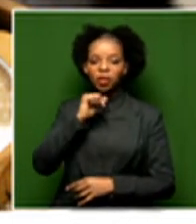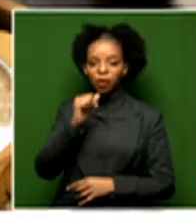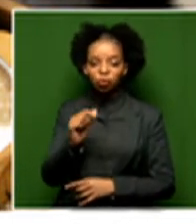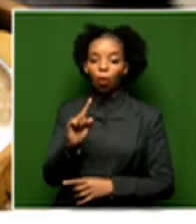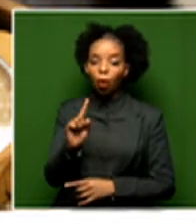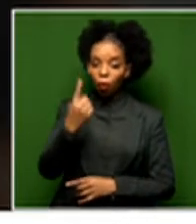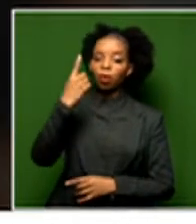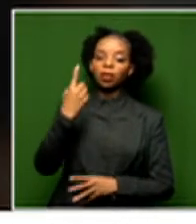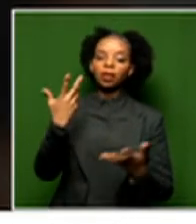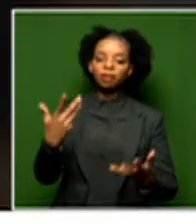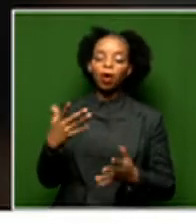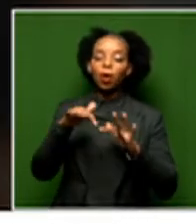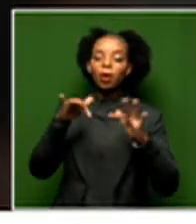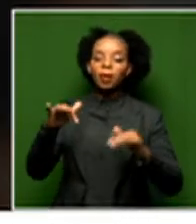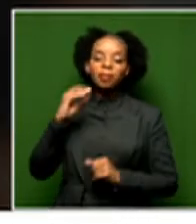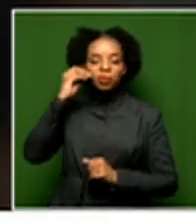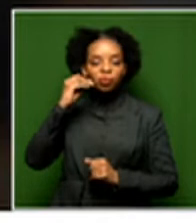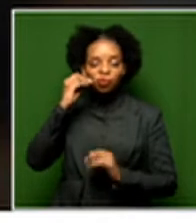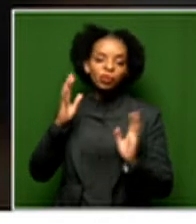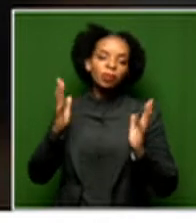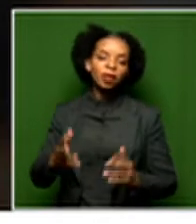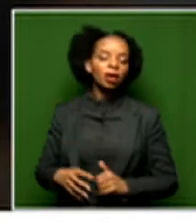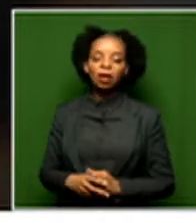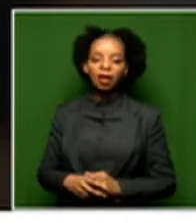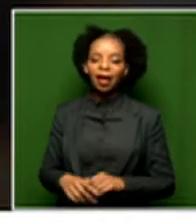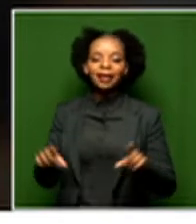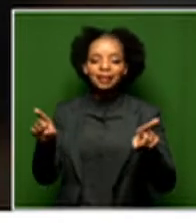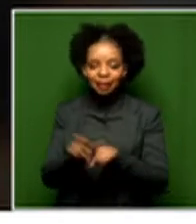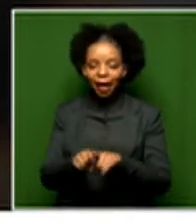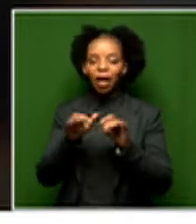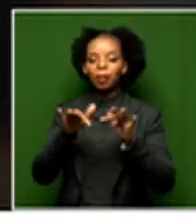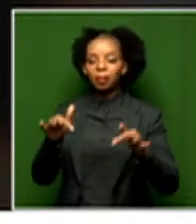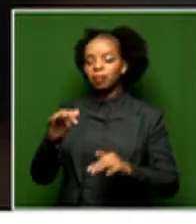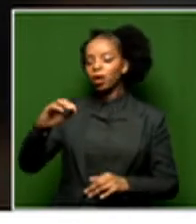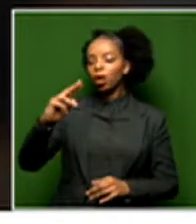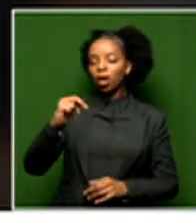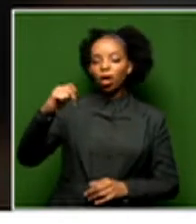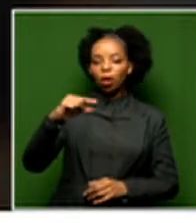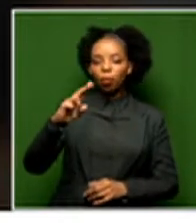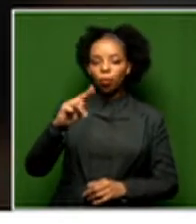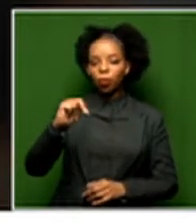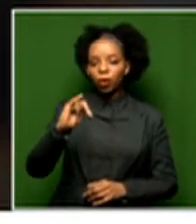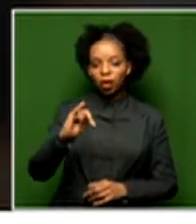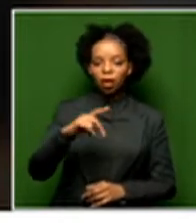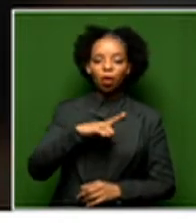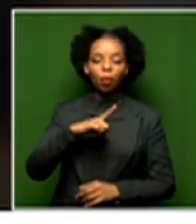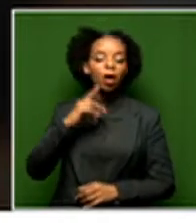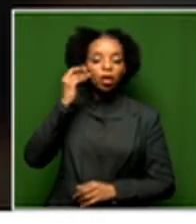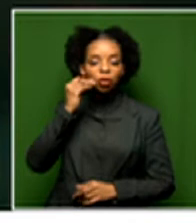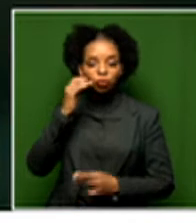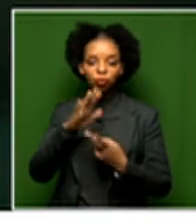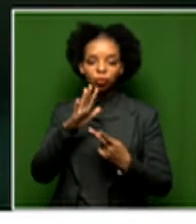people, it's also for Nguni people, and it varies with colors. So the Sothos and the Tswana people will go for the blue